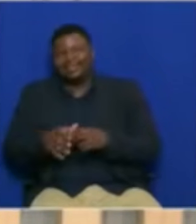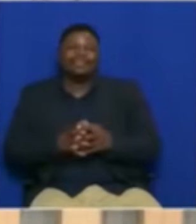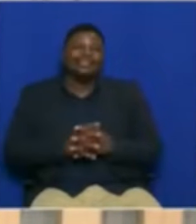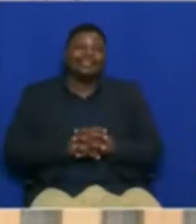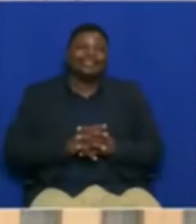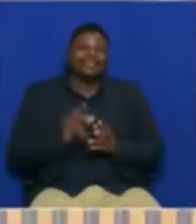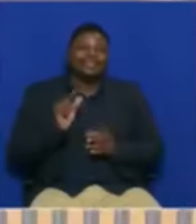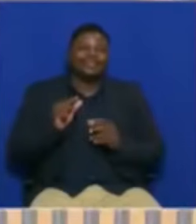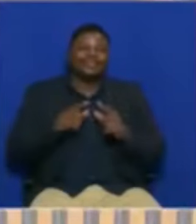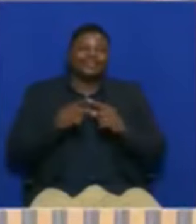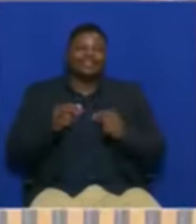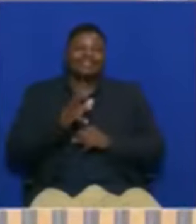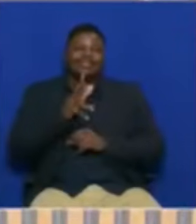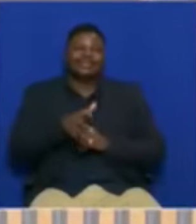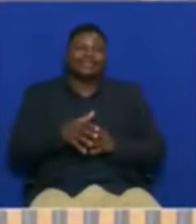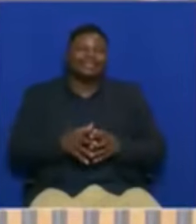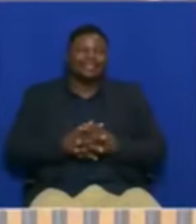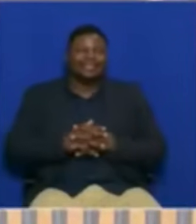2379, I got it.